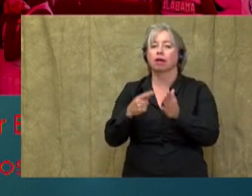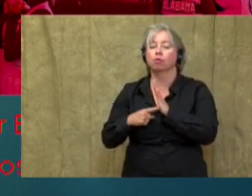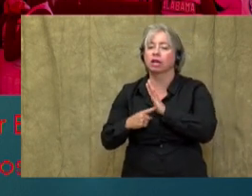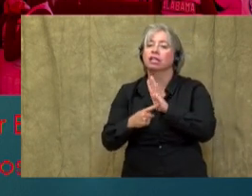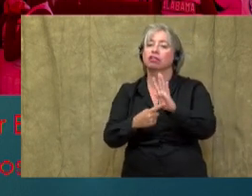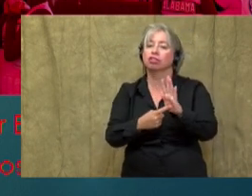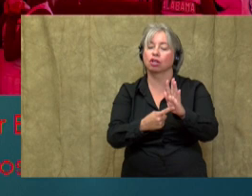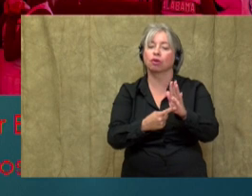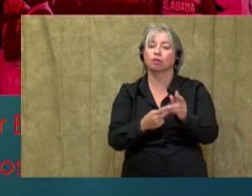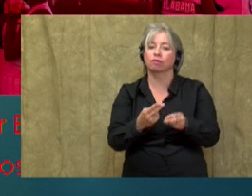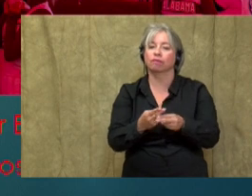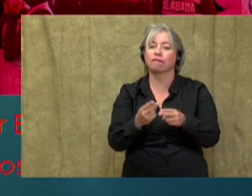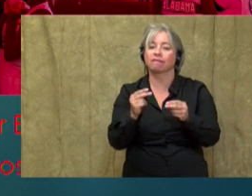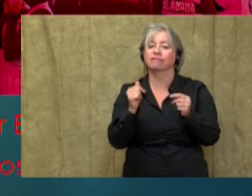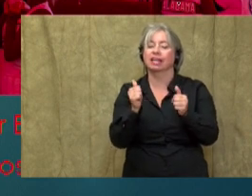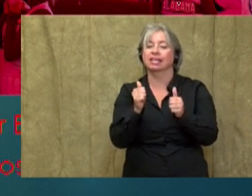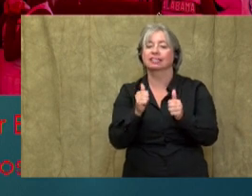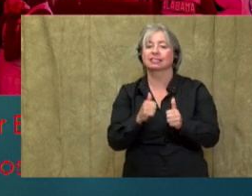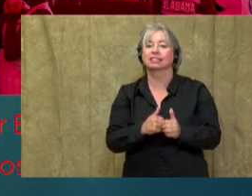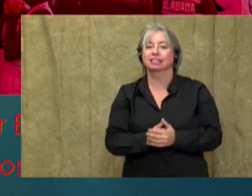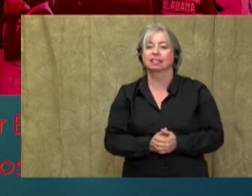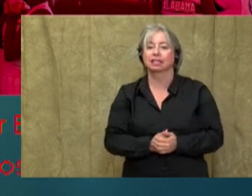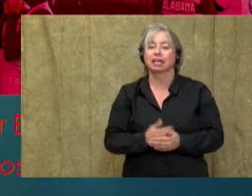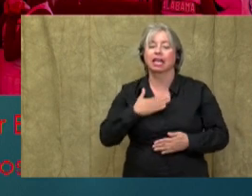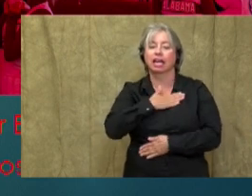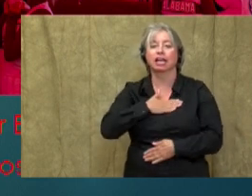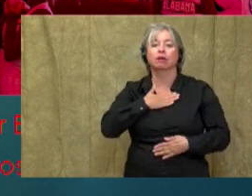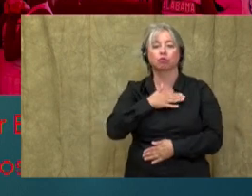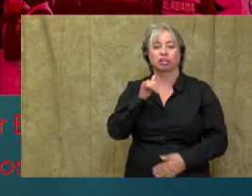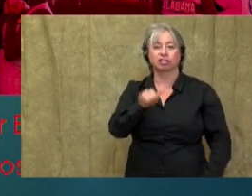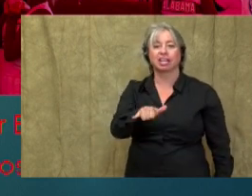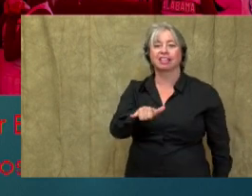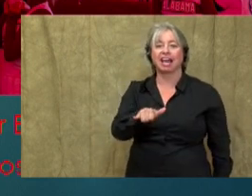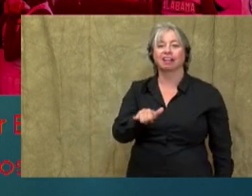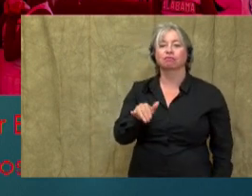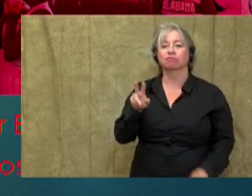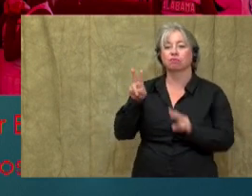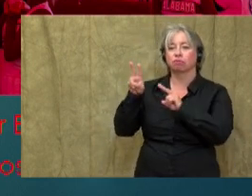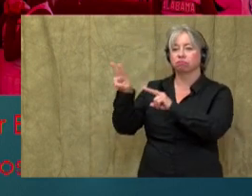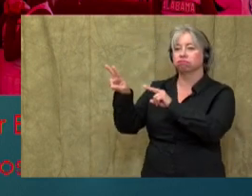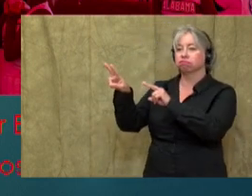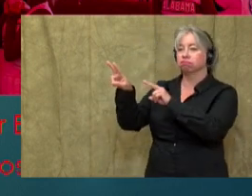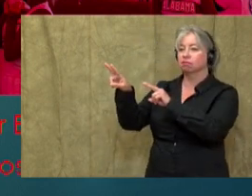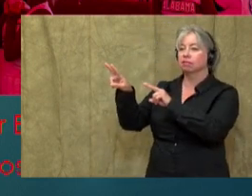you real quick and hope you get to appreciate it as much as I did.